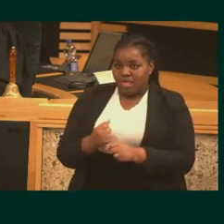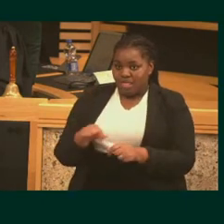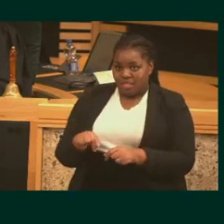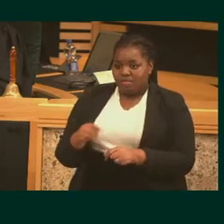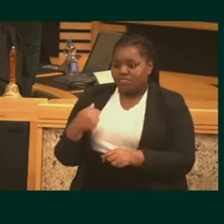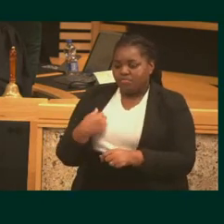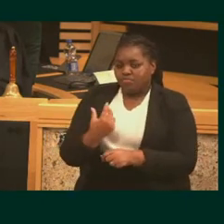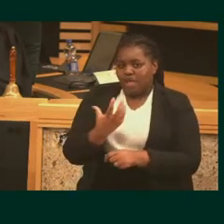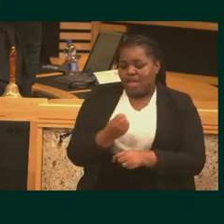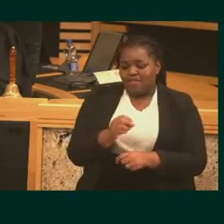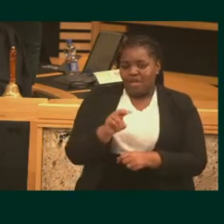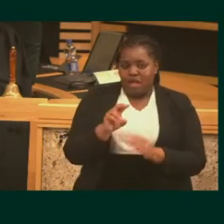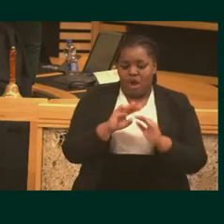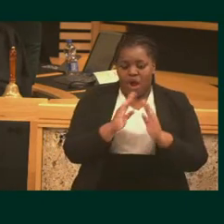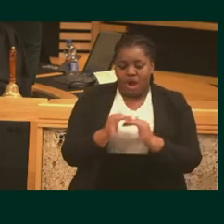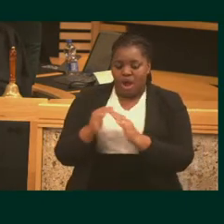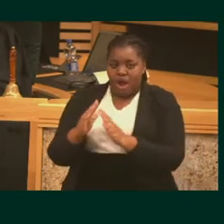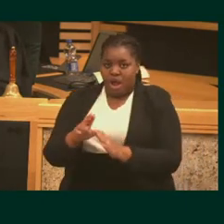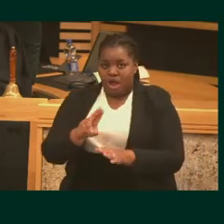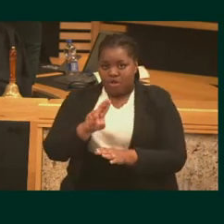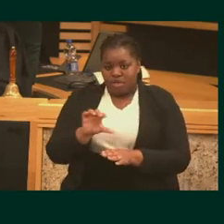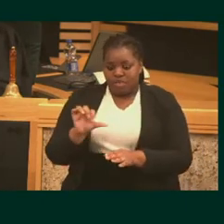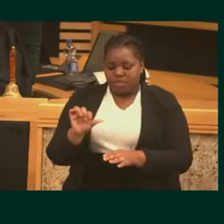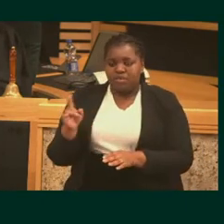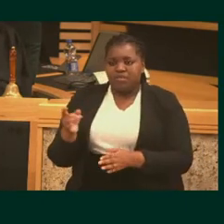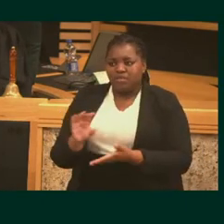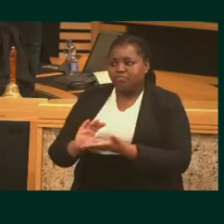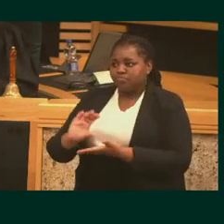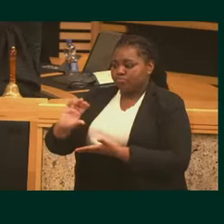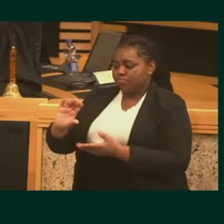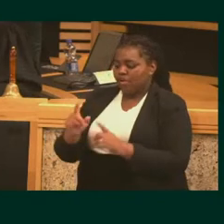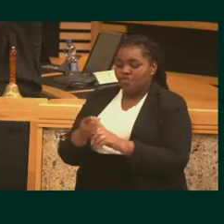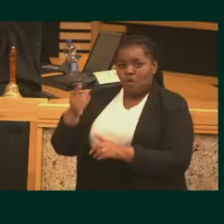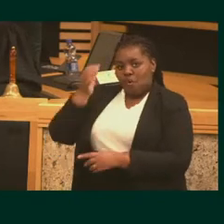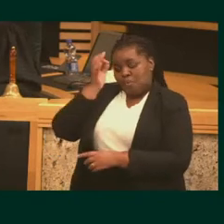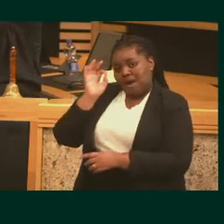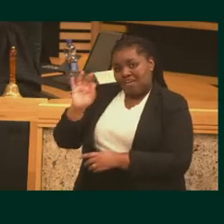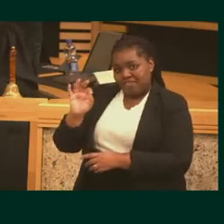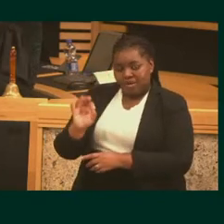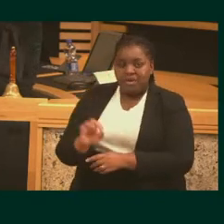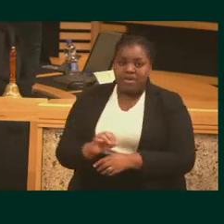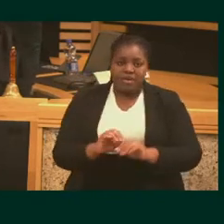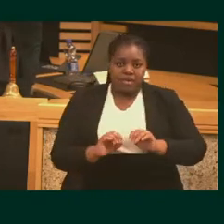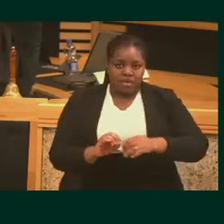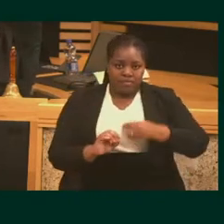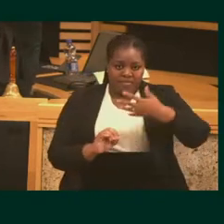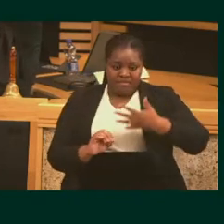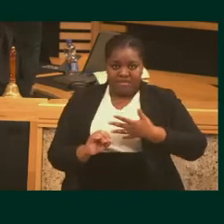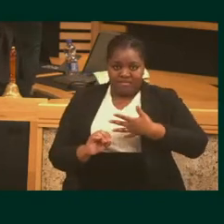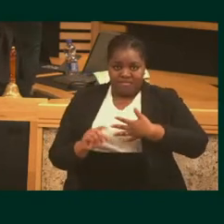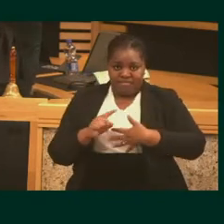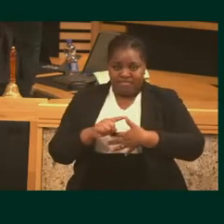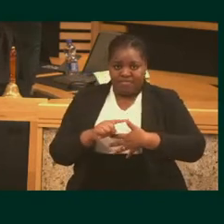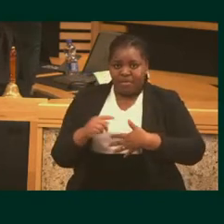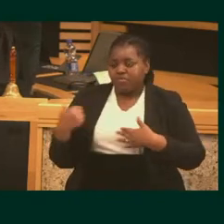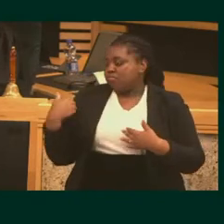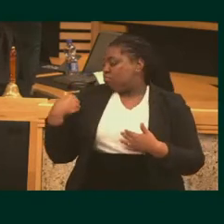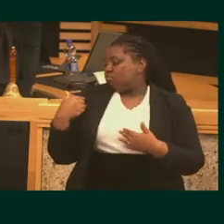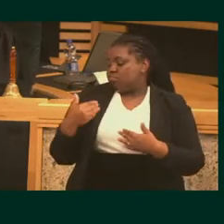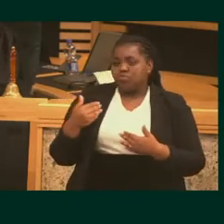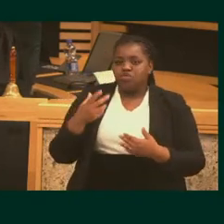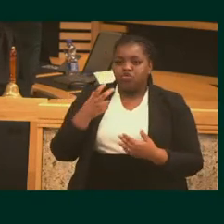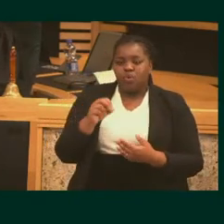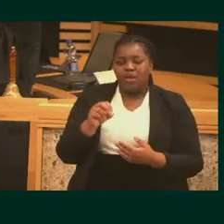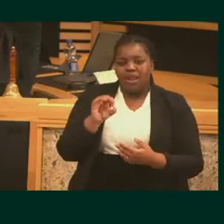26 household food Gardens have been funded by the government five that since the 201920